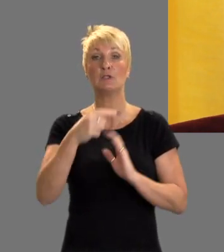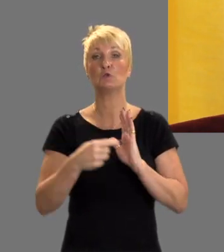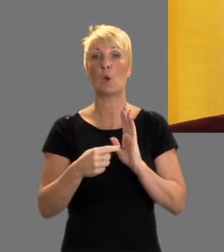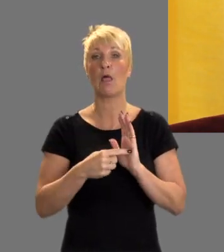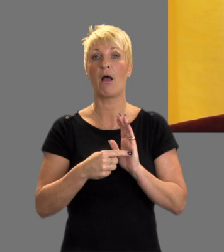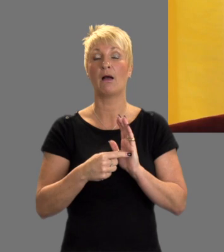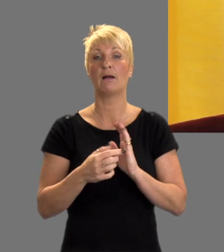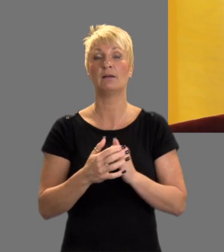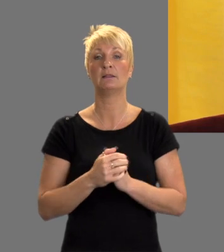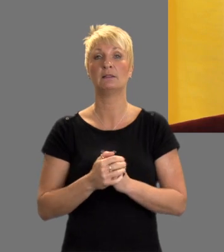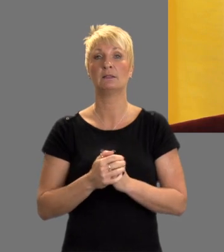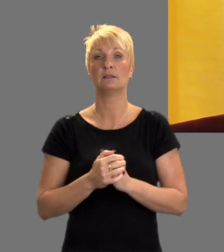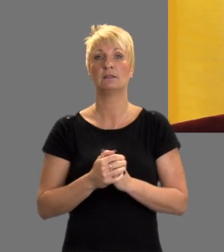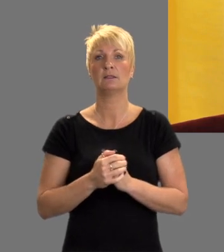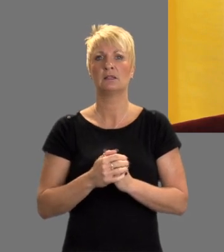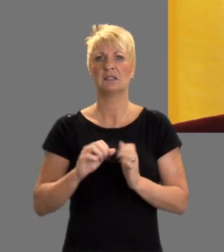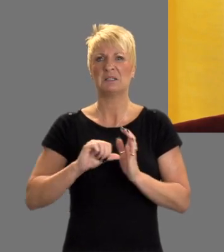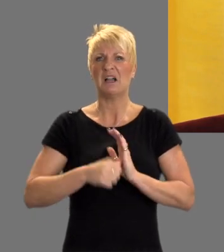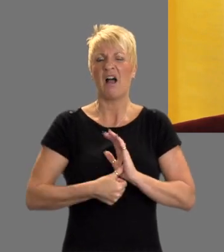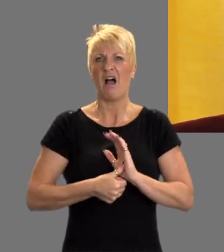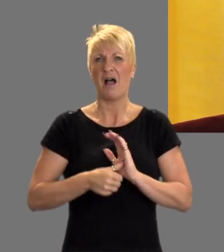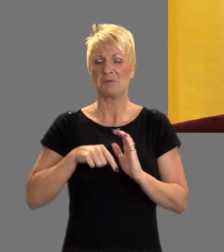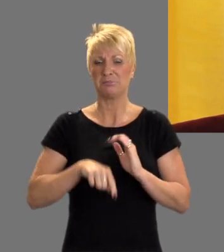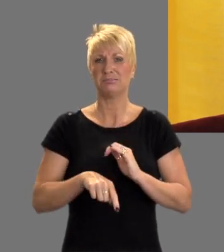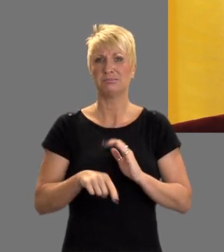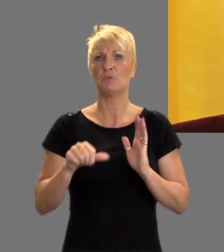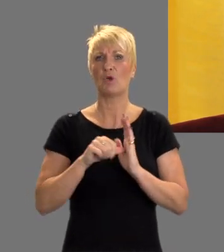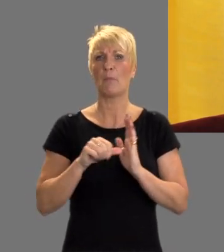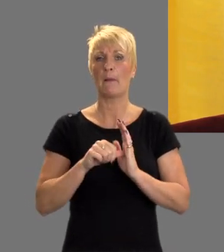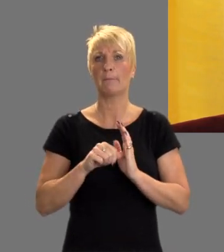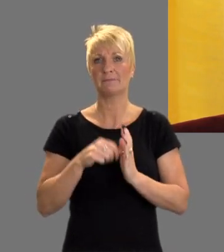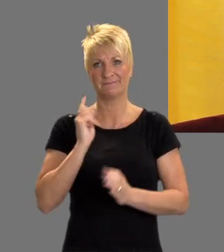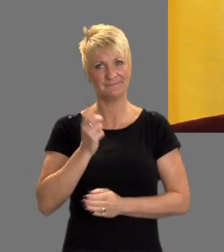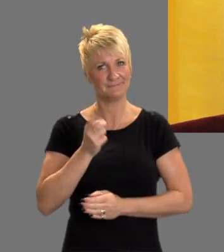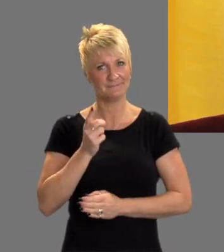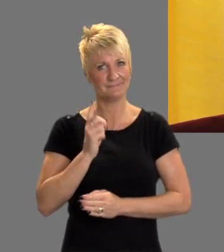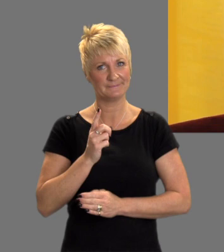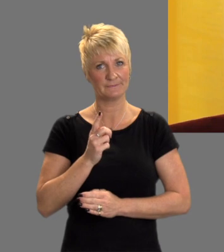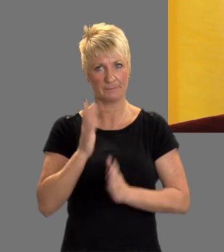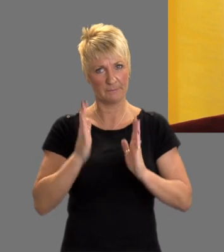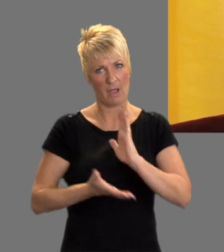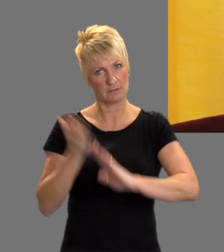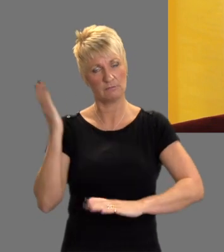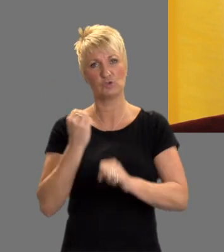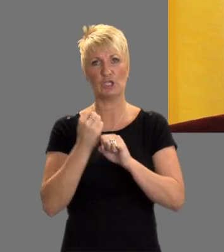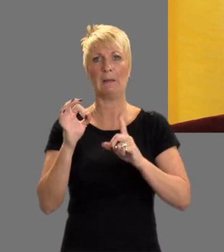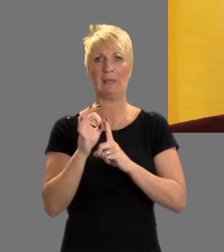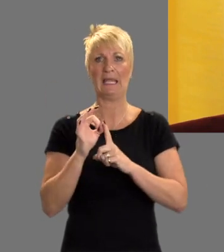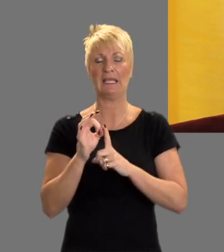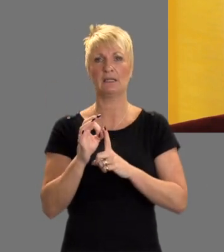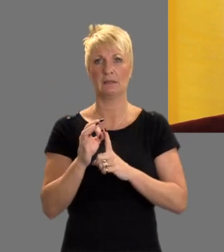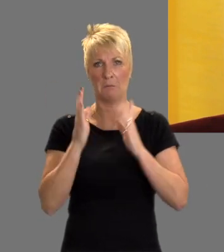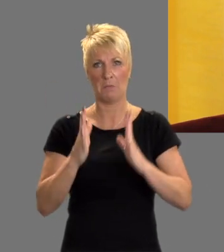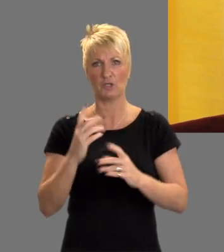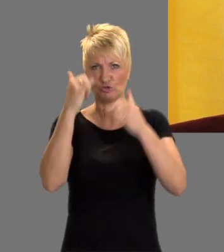toilet, I said that peeing was a little bit of a problem, and he chastised me a bit and said, well, you should be going to the GP then, and